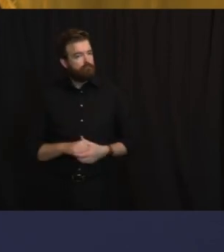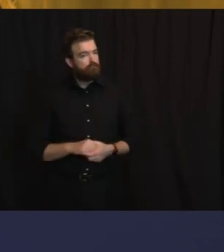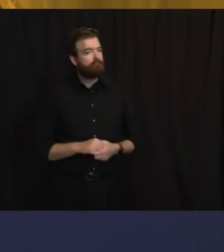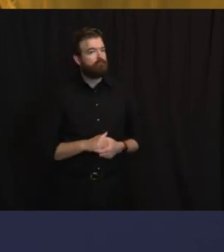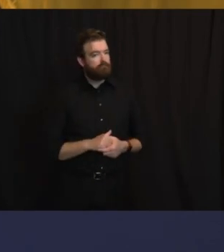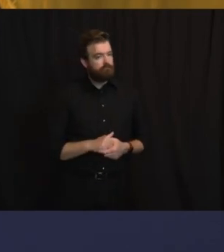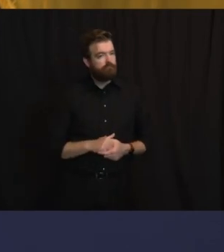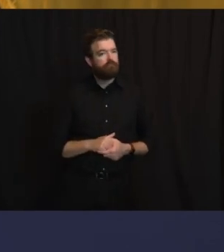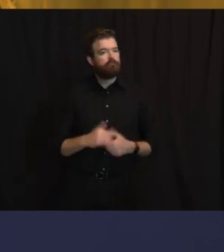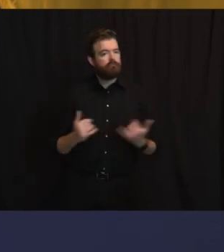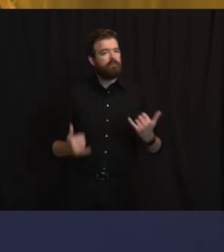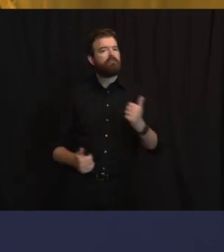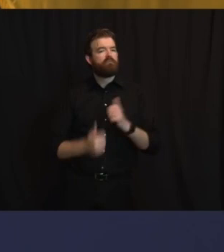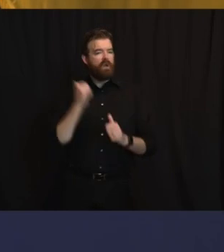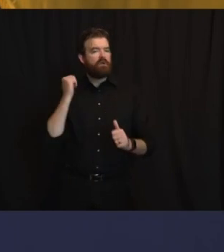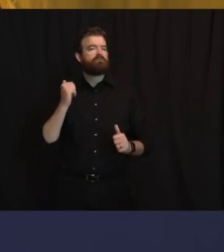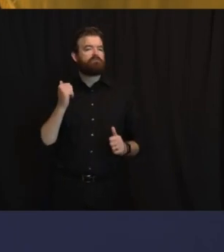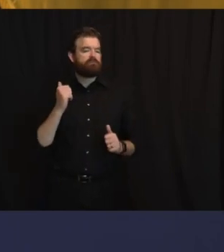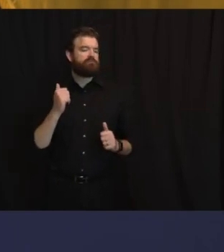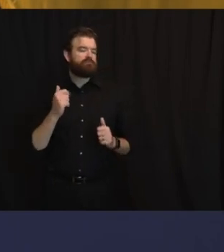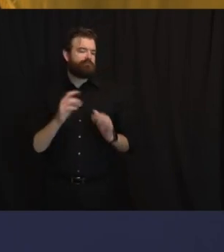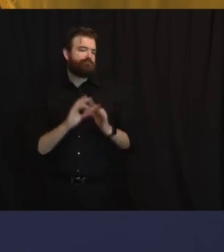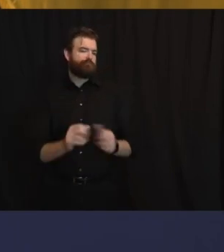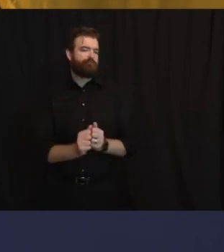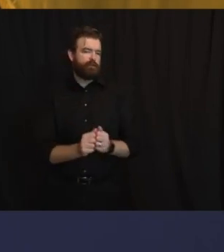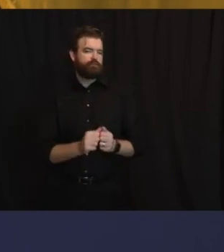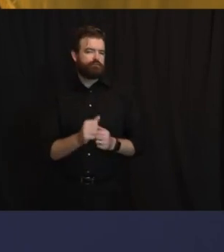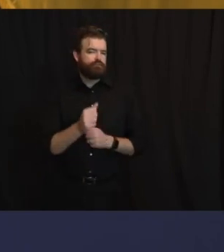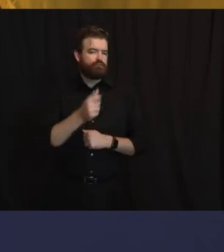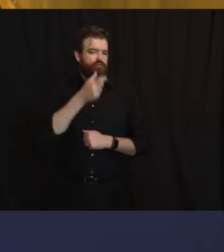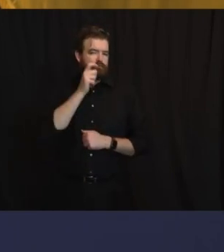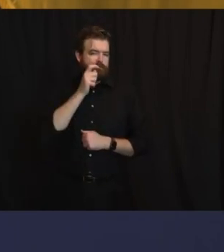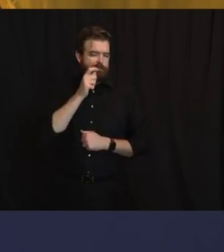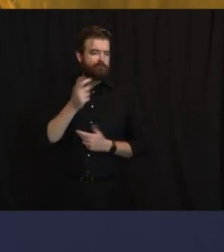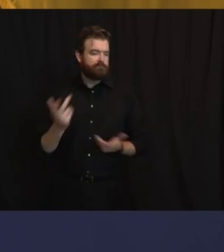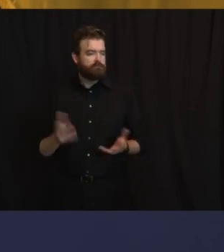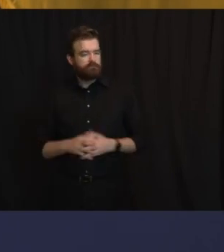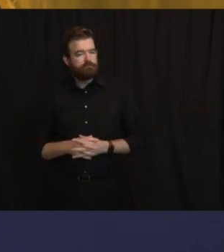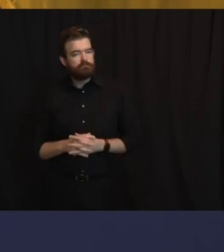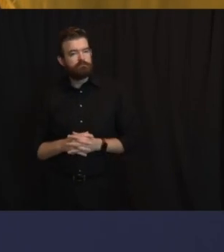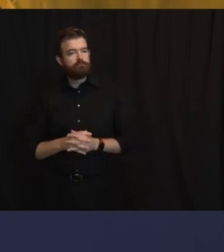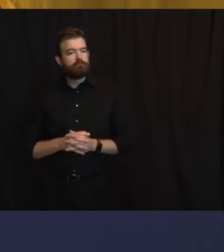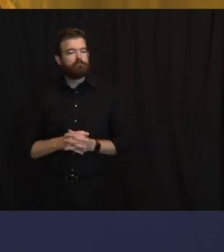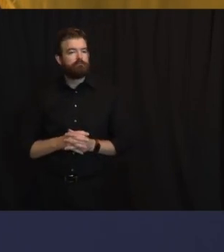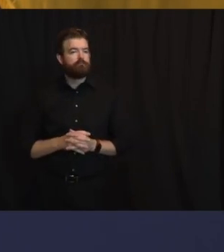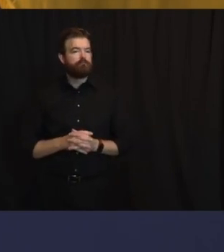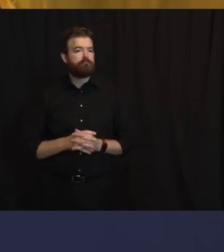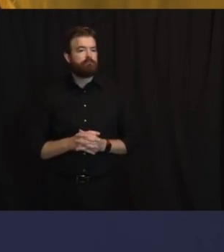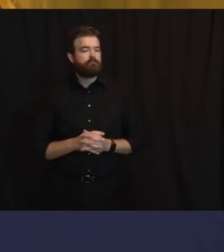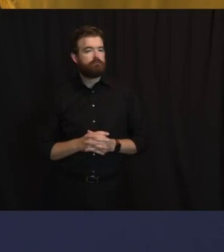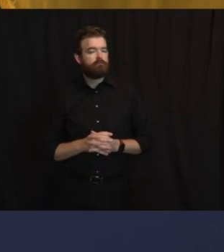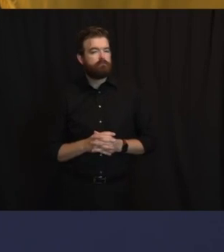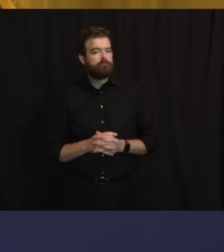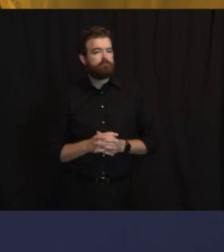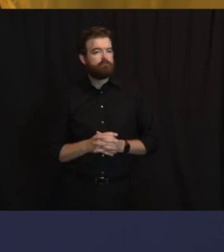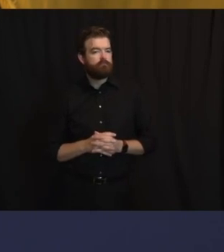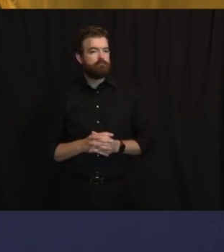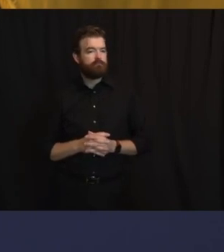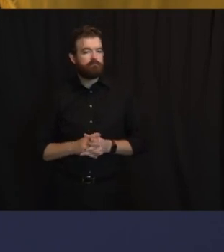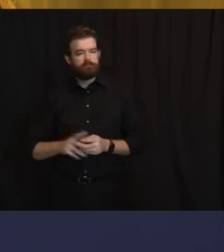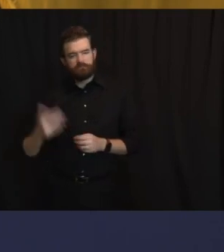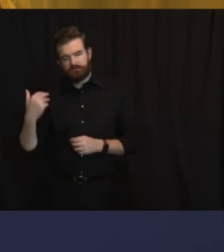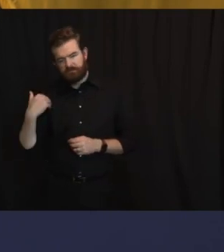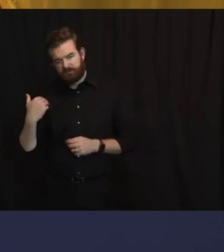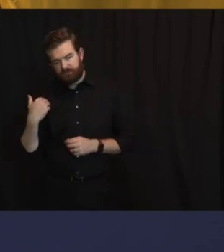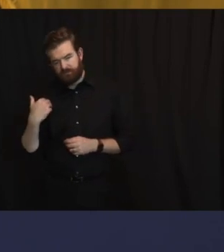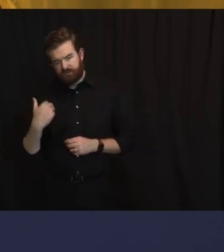having at the moment, which it really says an enormous amount. And even then, you know, you had 10 or